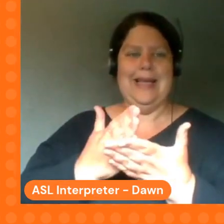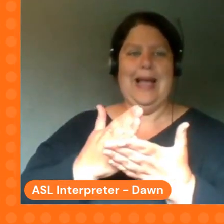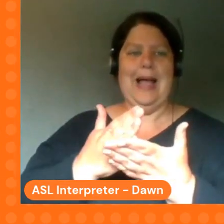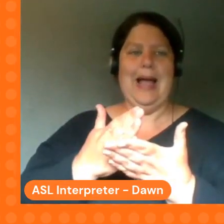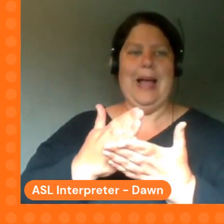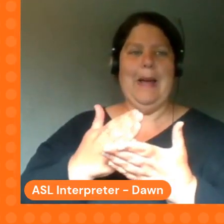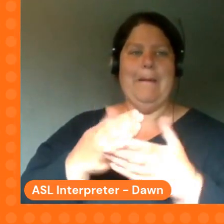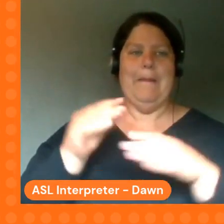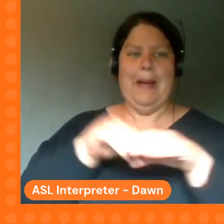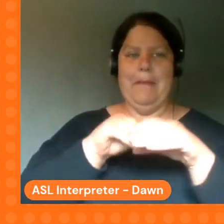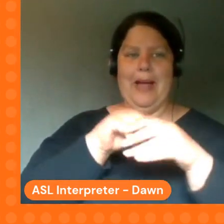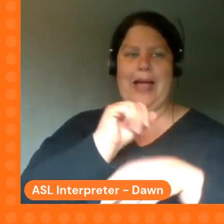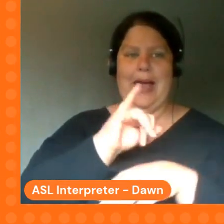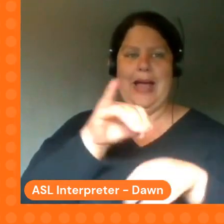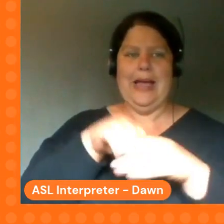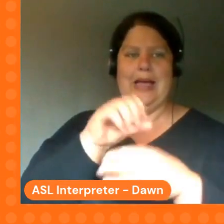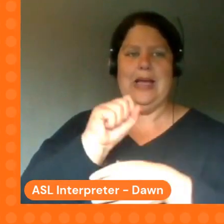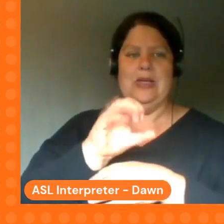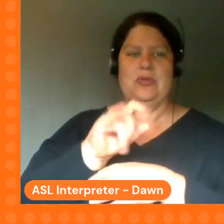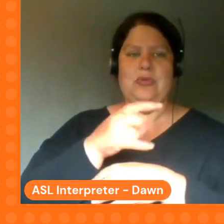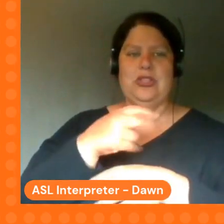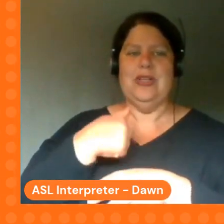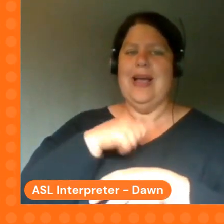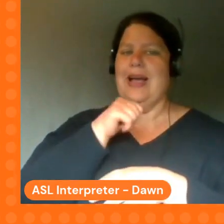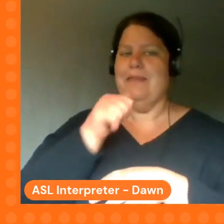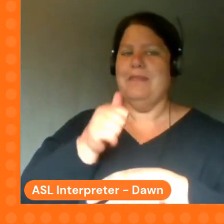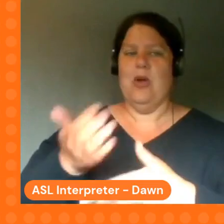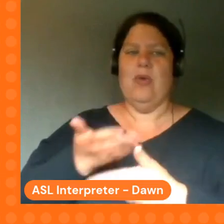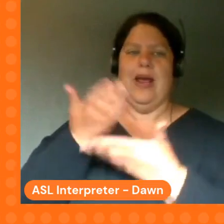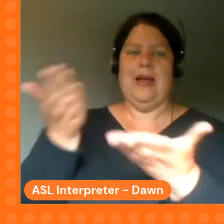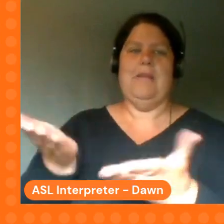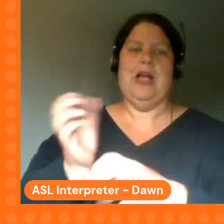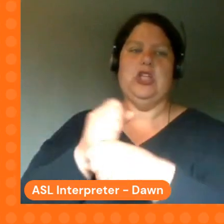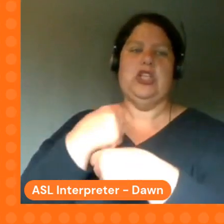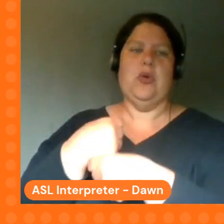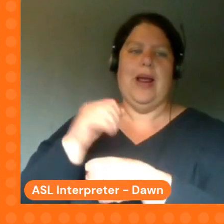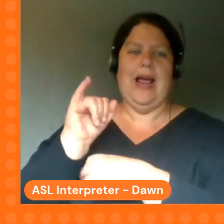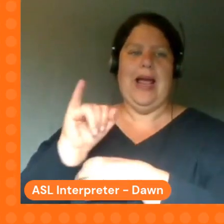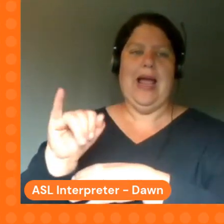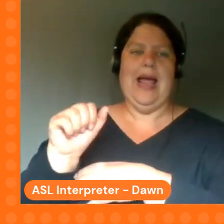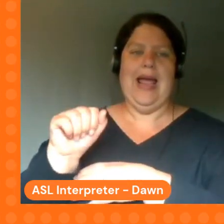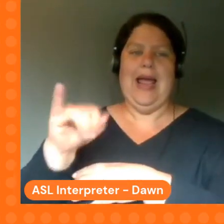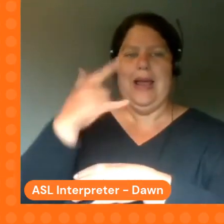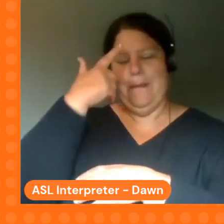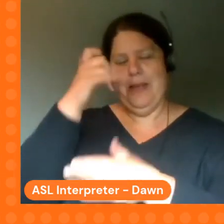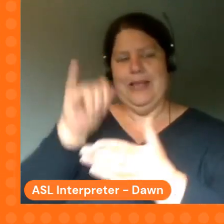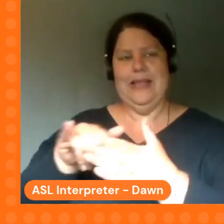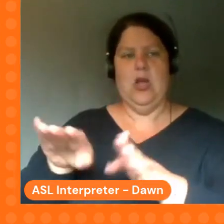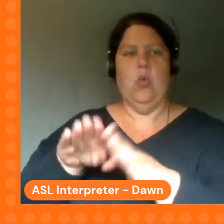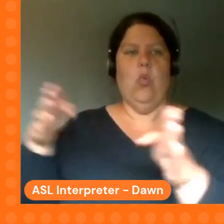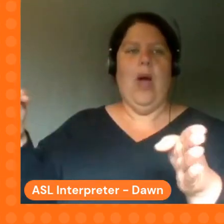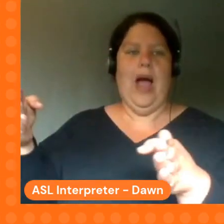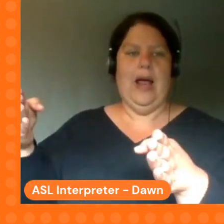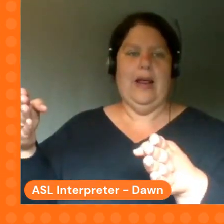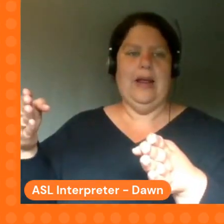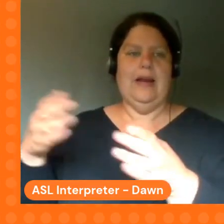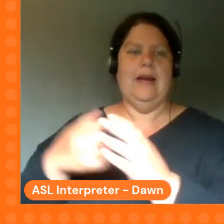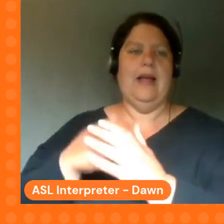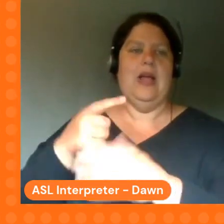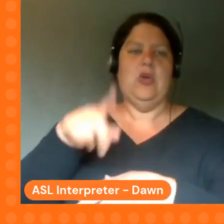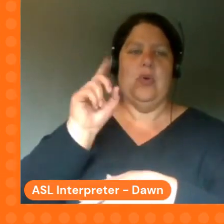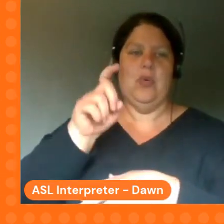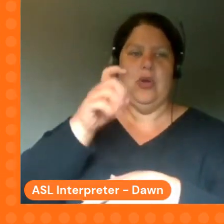not recommend generative AI at the beginning because it is like very wide open and you need to be like educated in the way of using